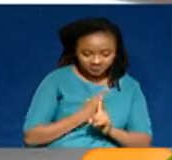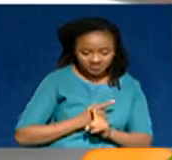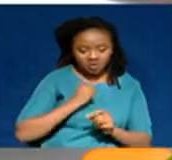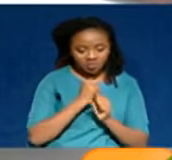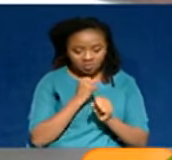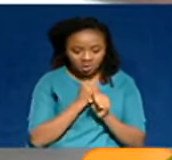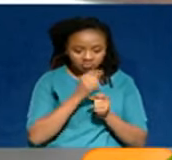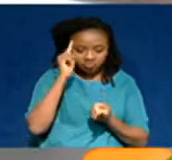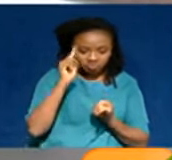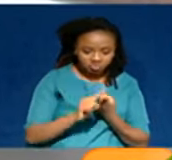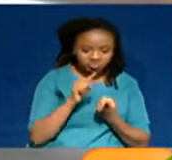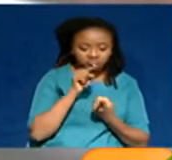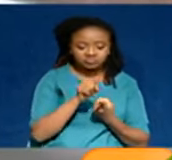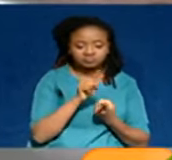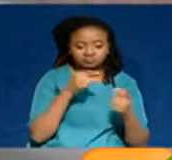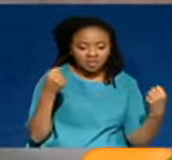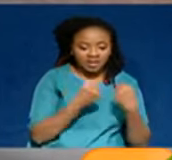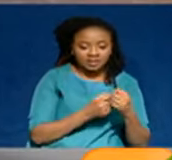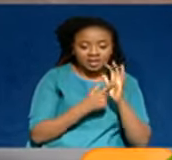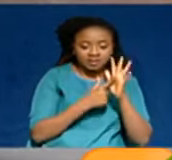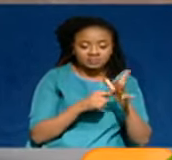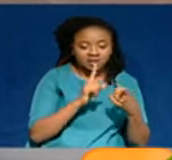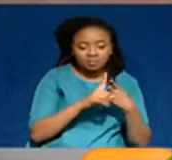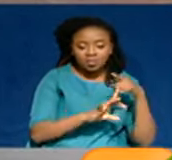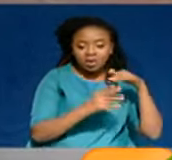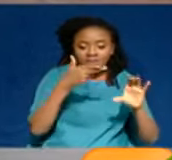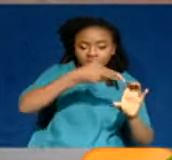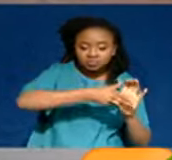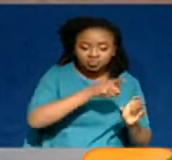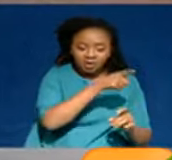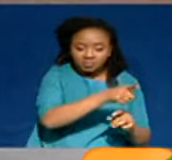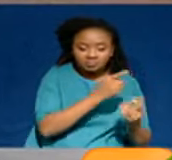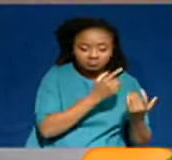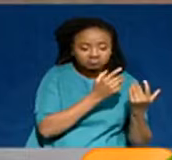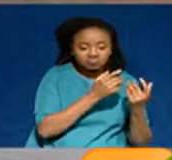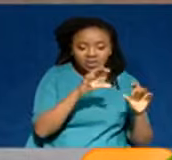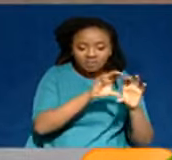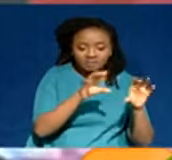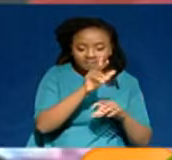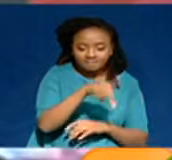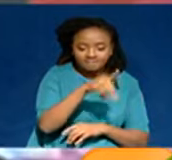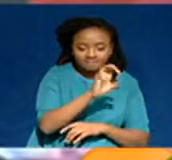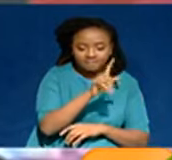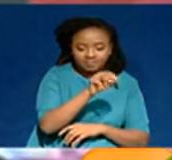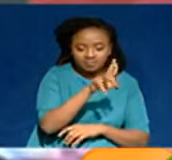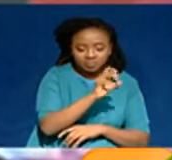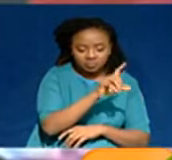of Petroleum insofar as transporting dangerous goods and parking and so forth. You are going to have to deal